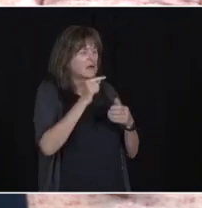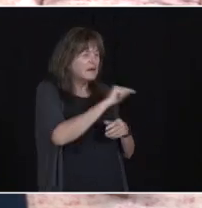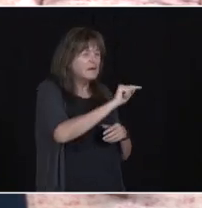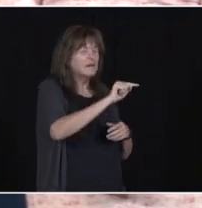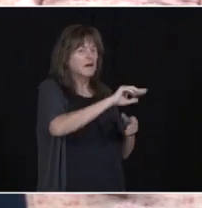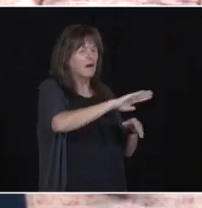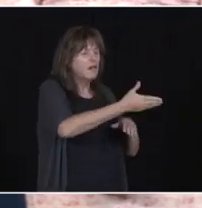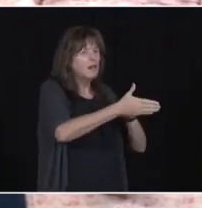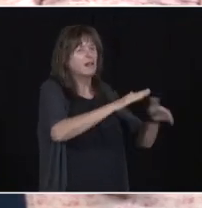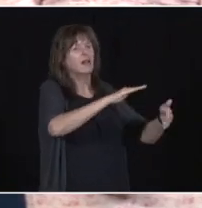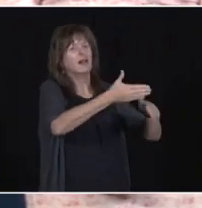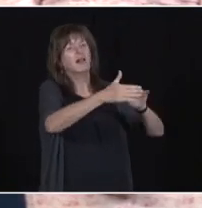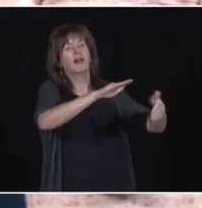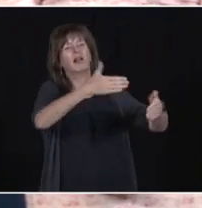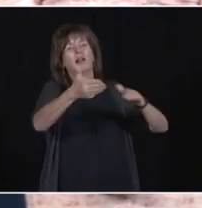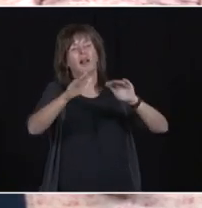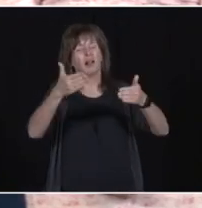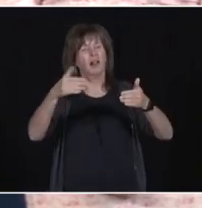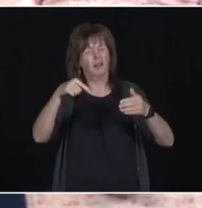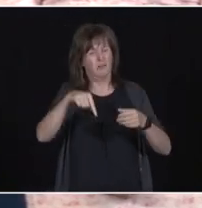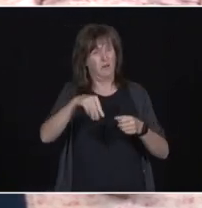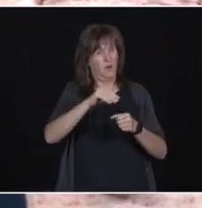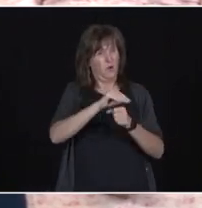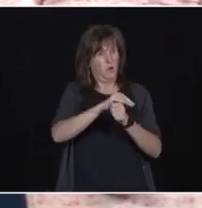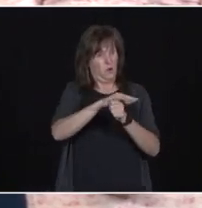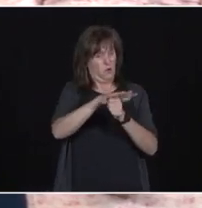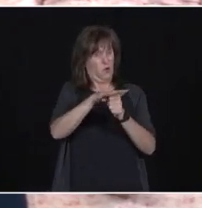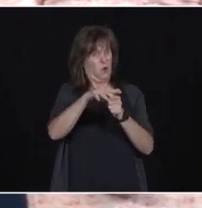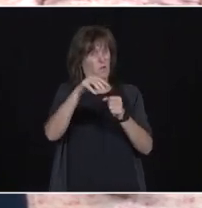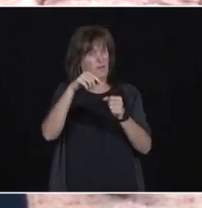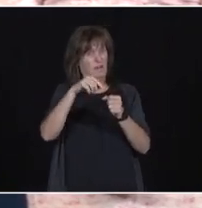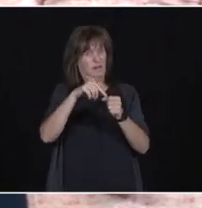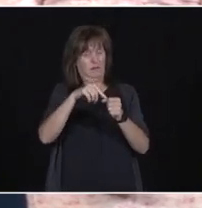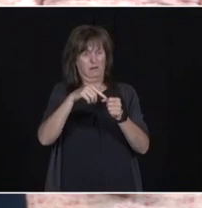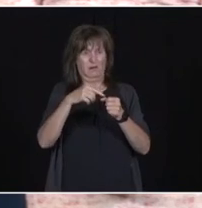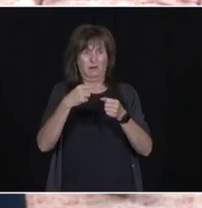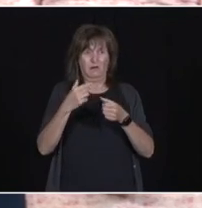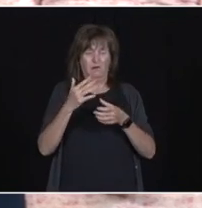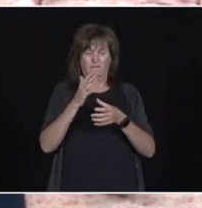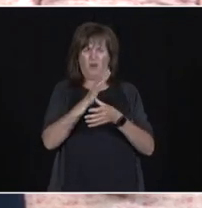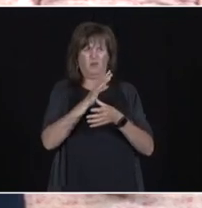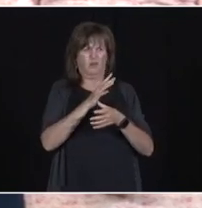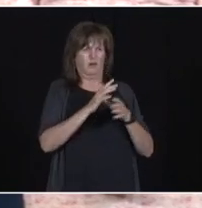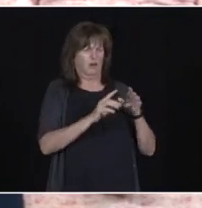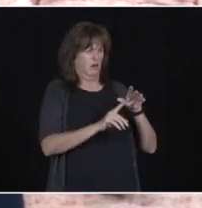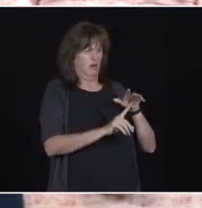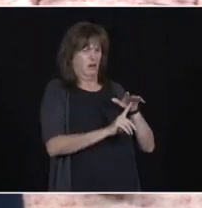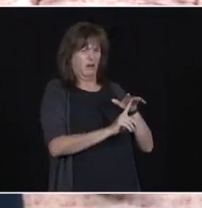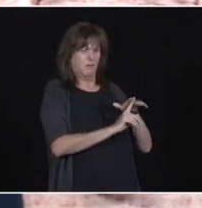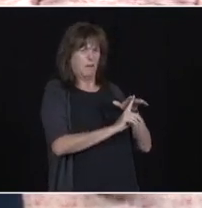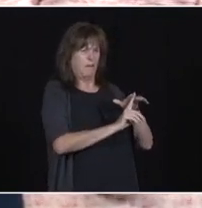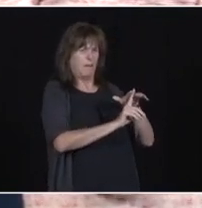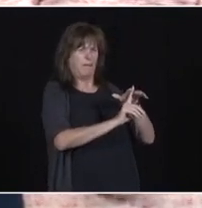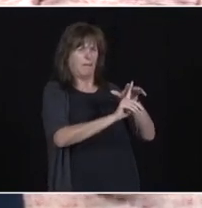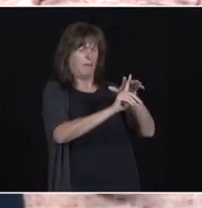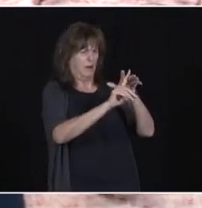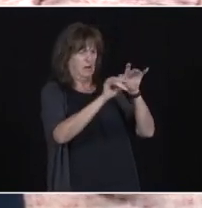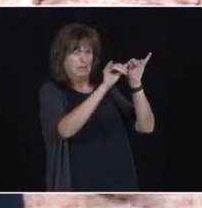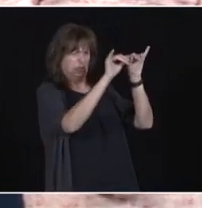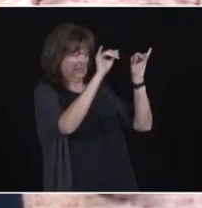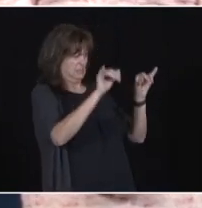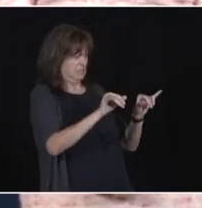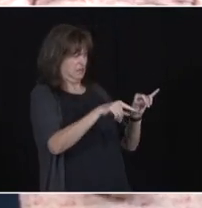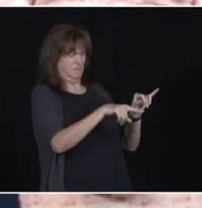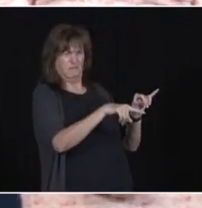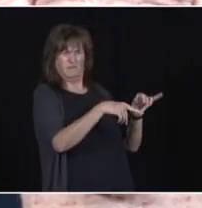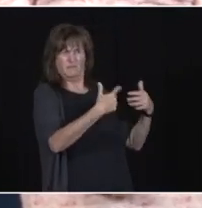years. It was a crisis decades in the making. My friends, as I always say, our government didn't create